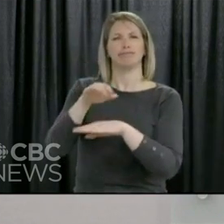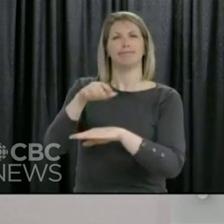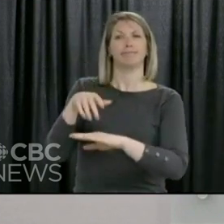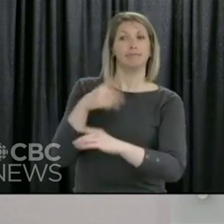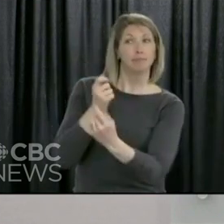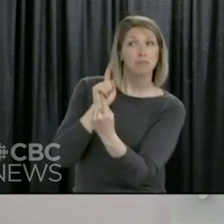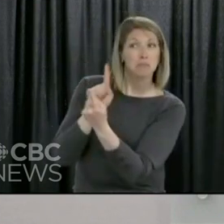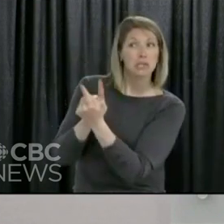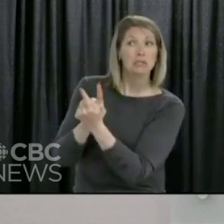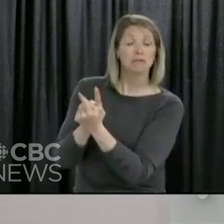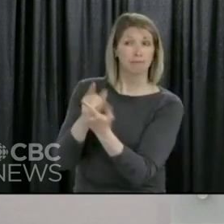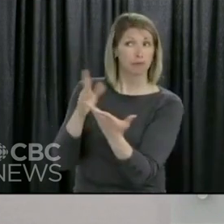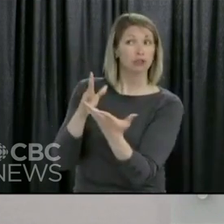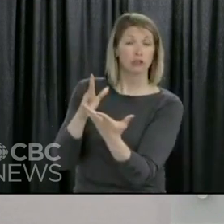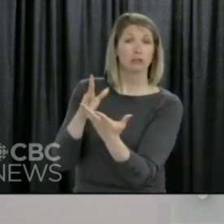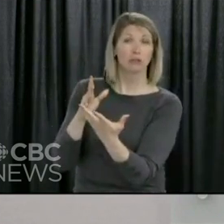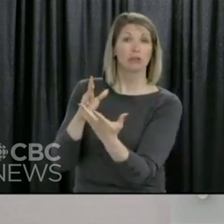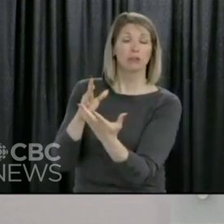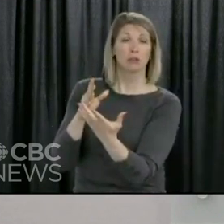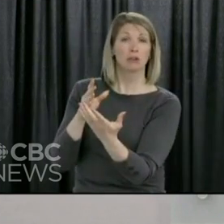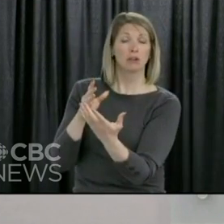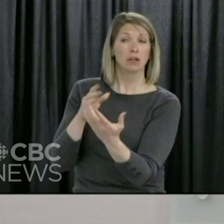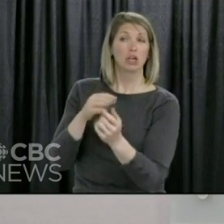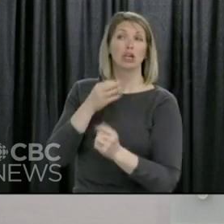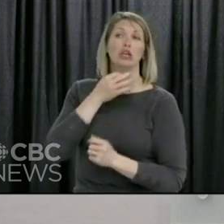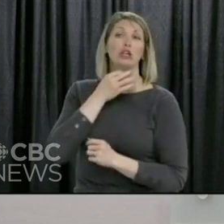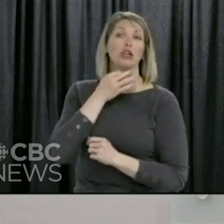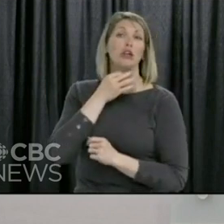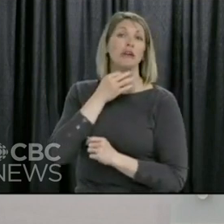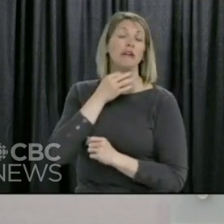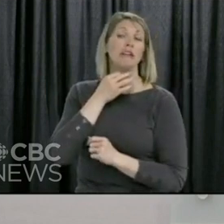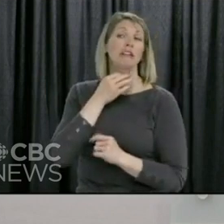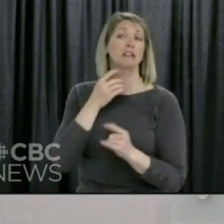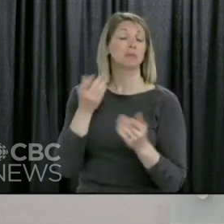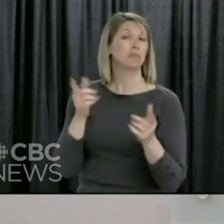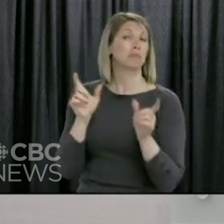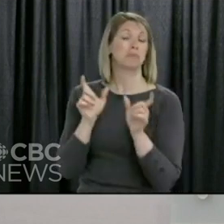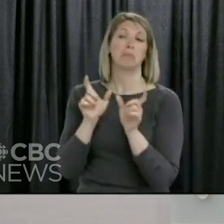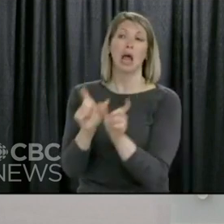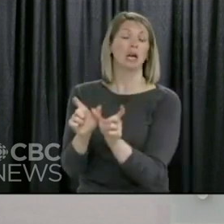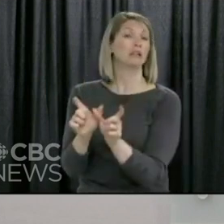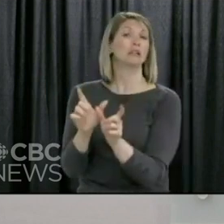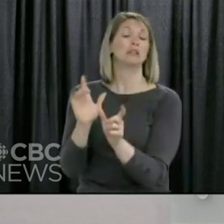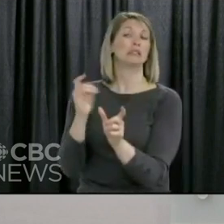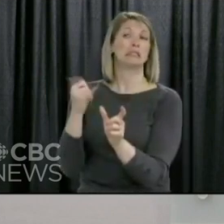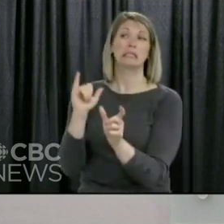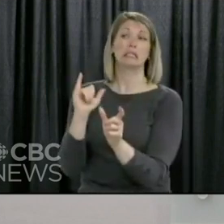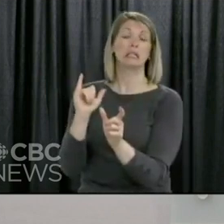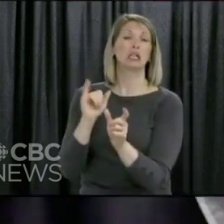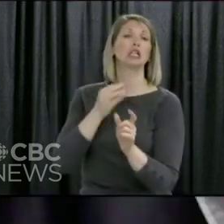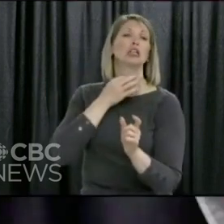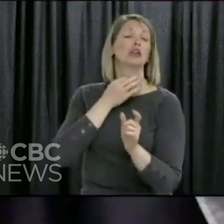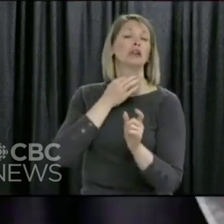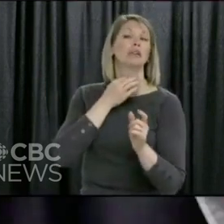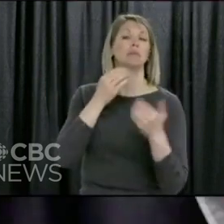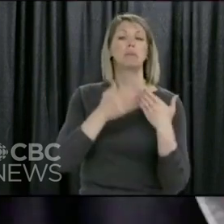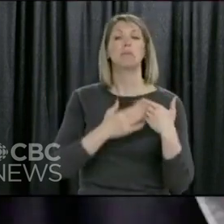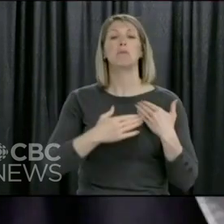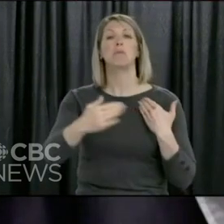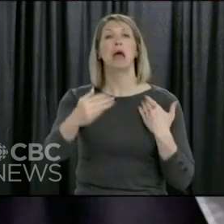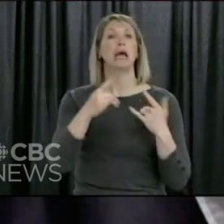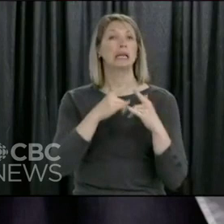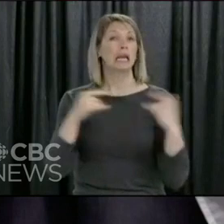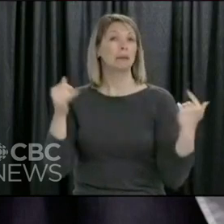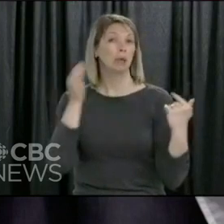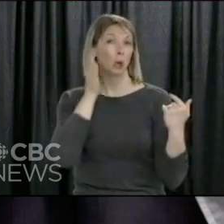have included them earlier. Is there any update on will you be moving up some of those measures related to camping? So